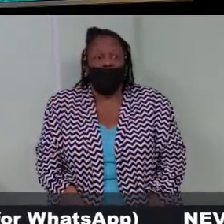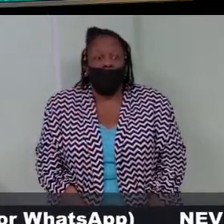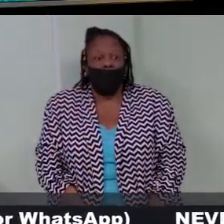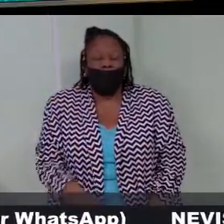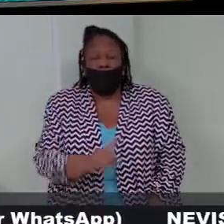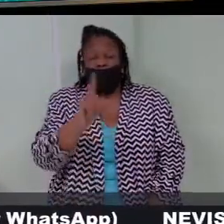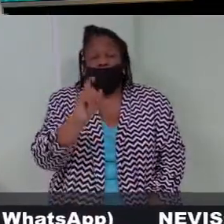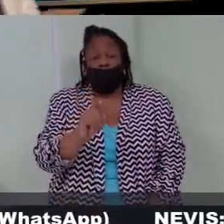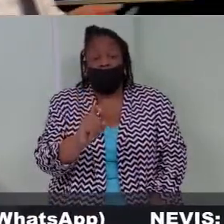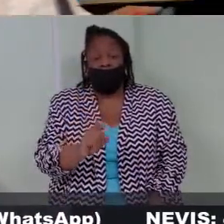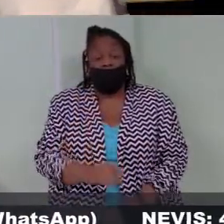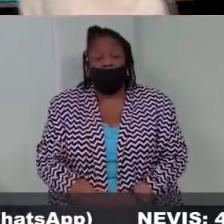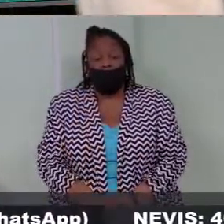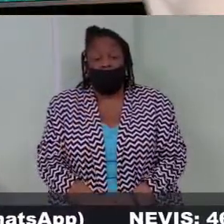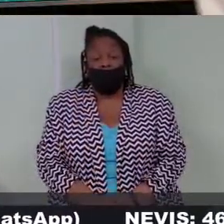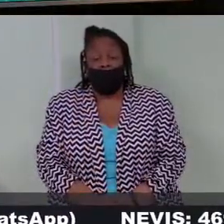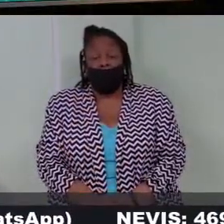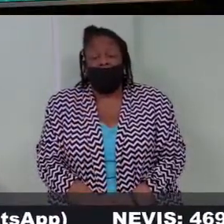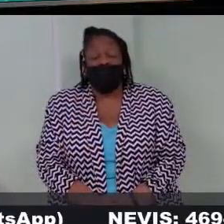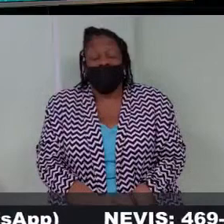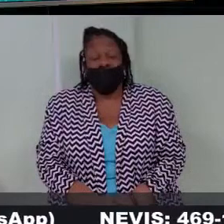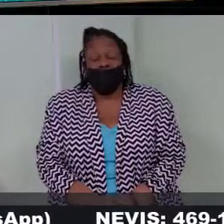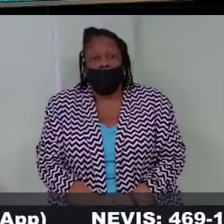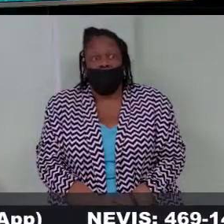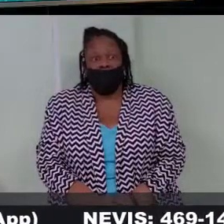Dr. Laws.